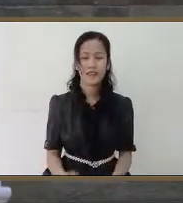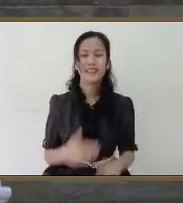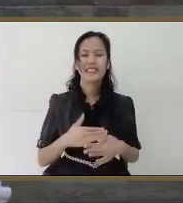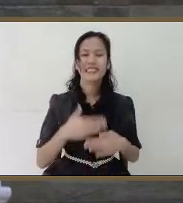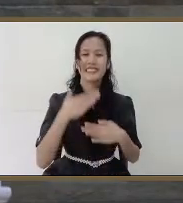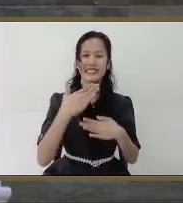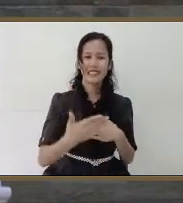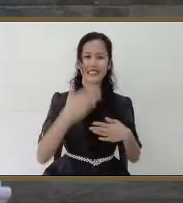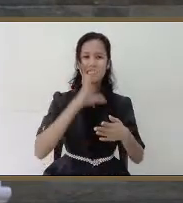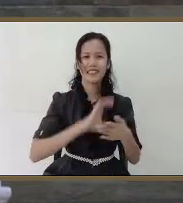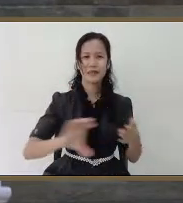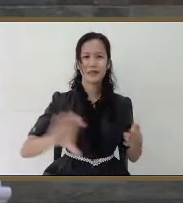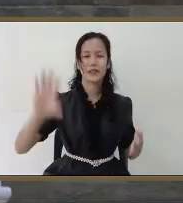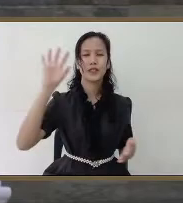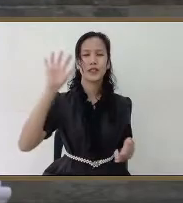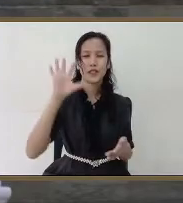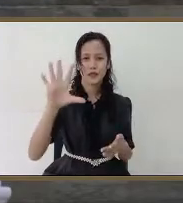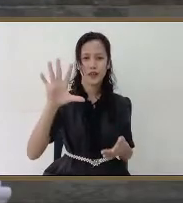chapter 5